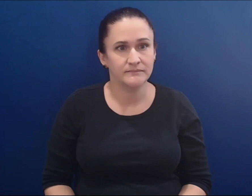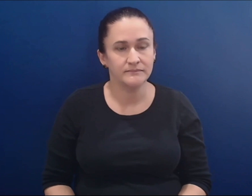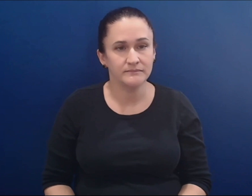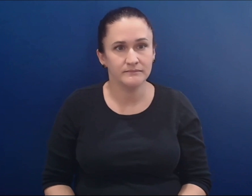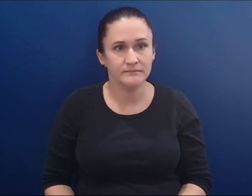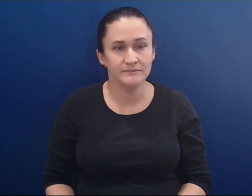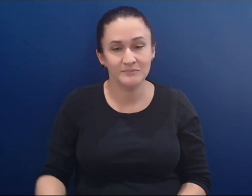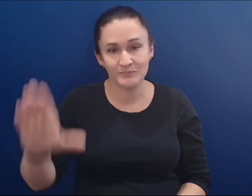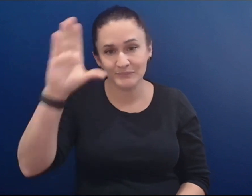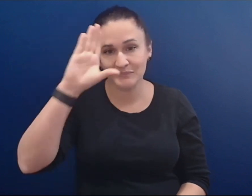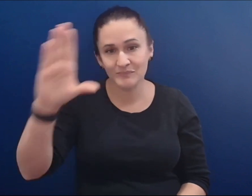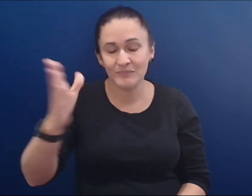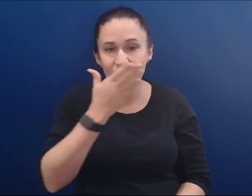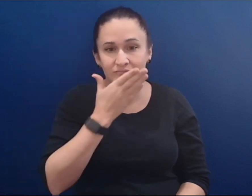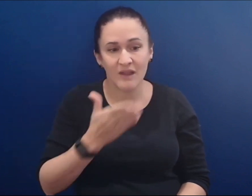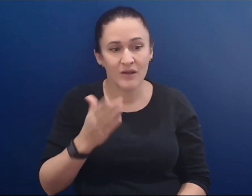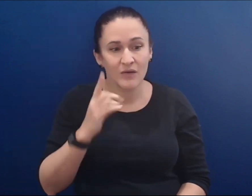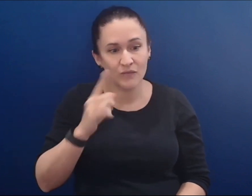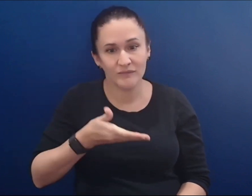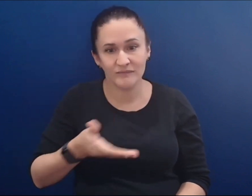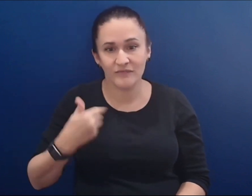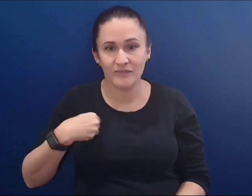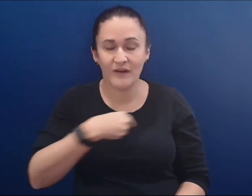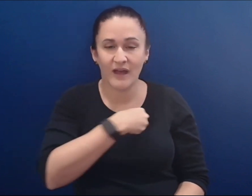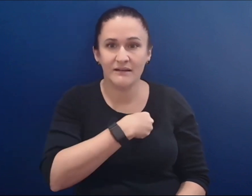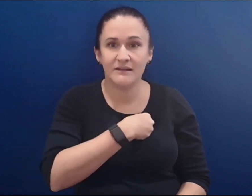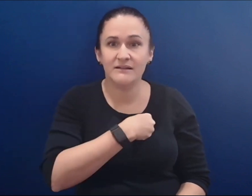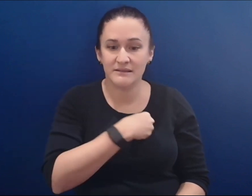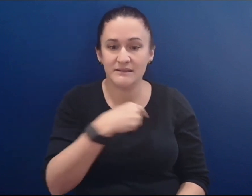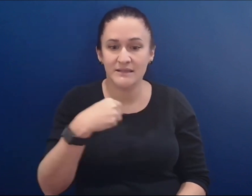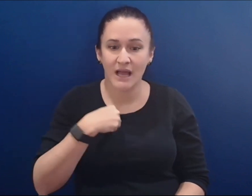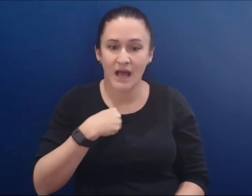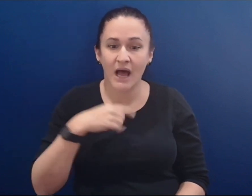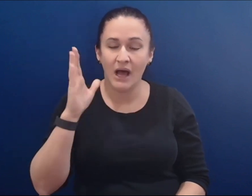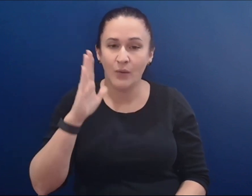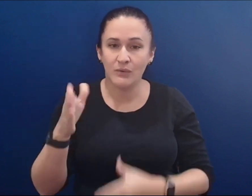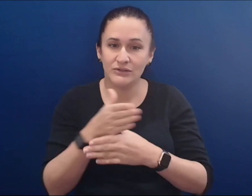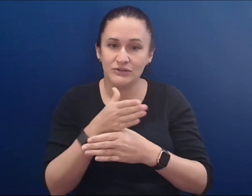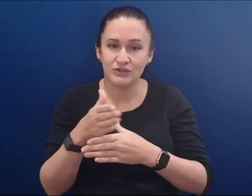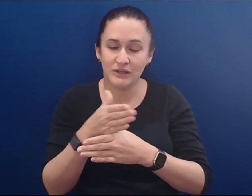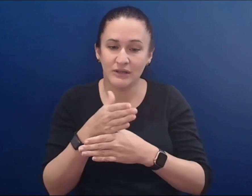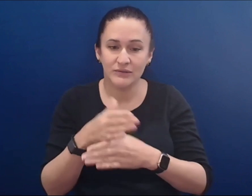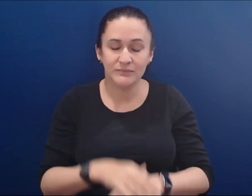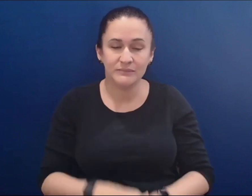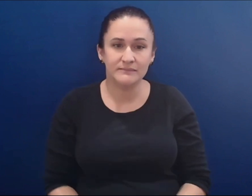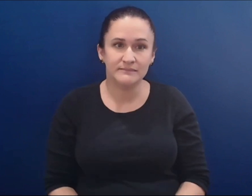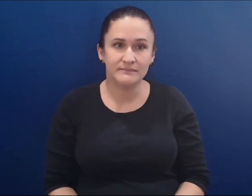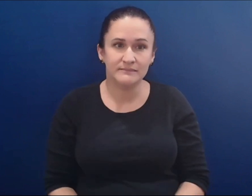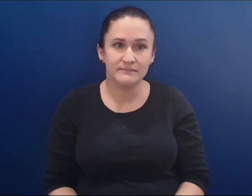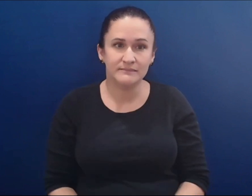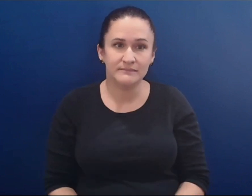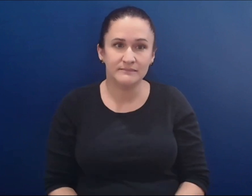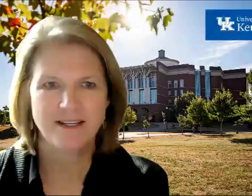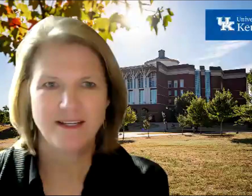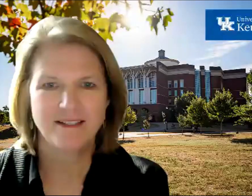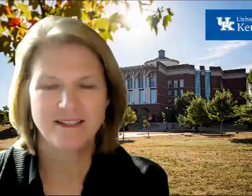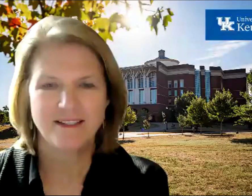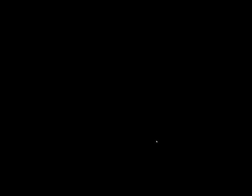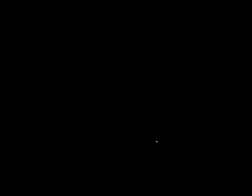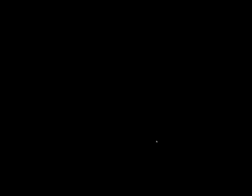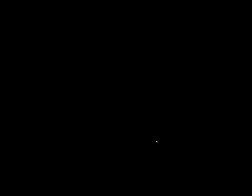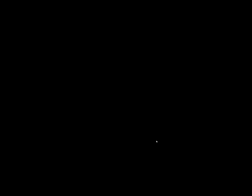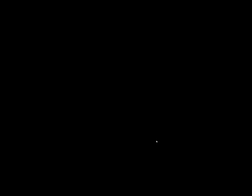Hi there. Thank you for having us. I am going to share. We have practiced